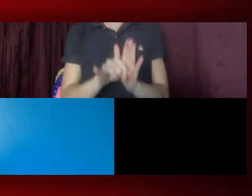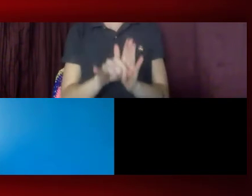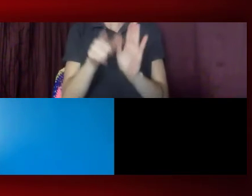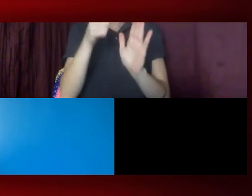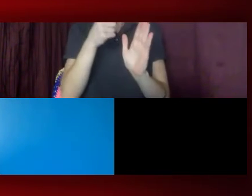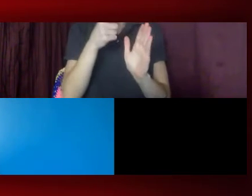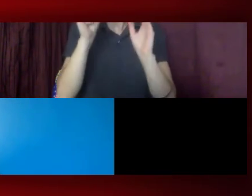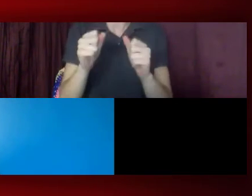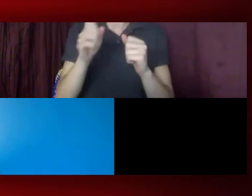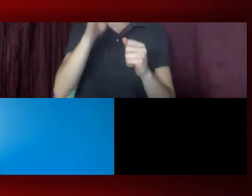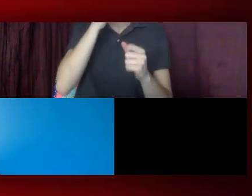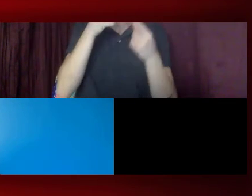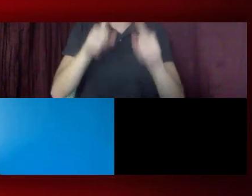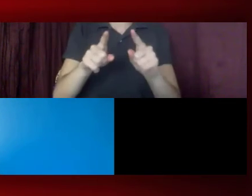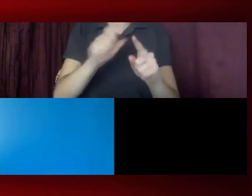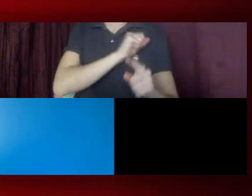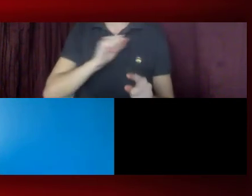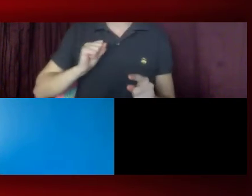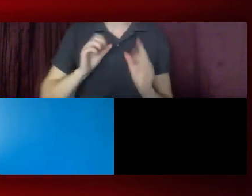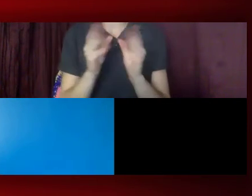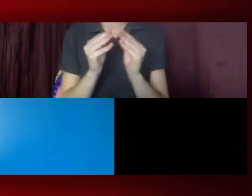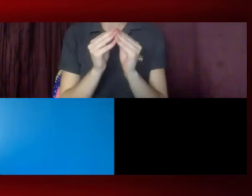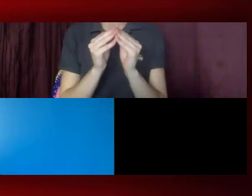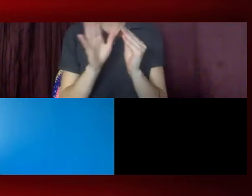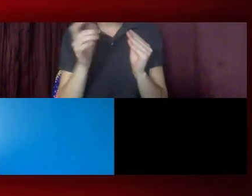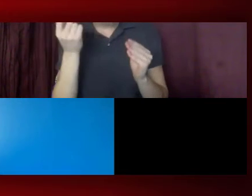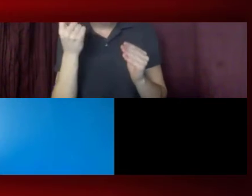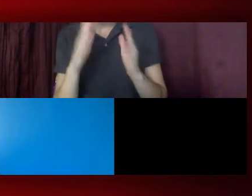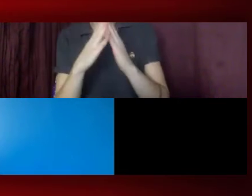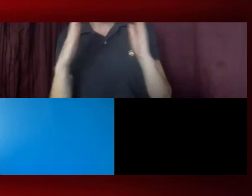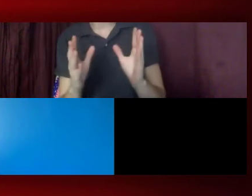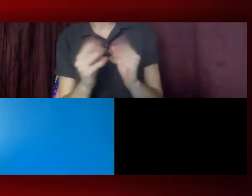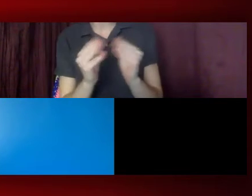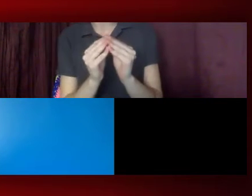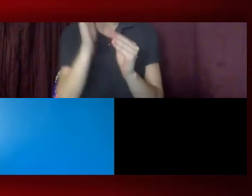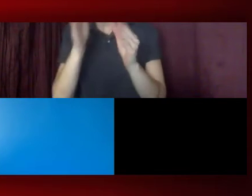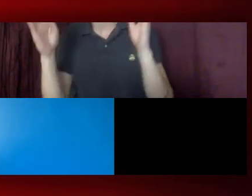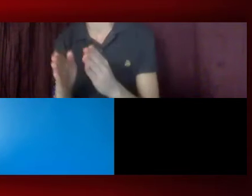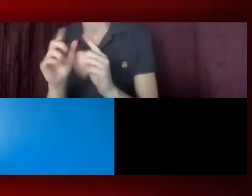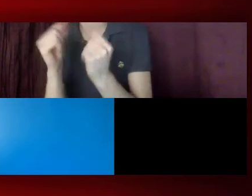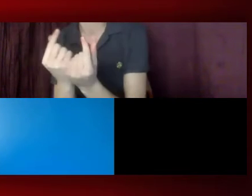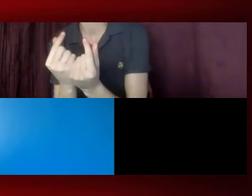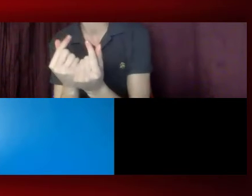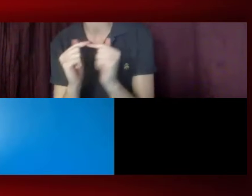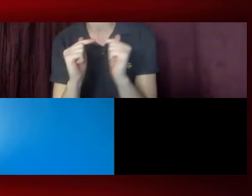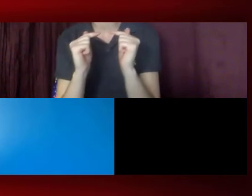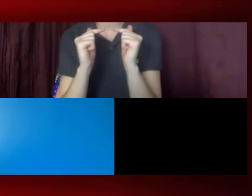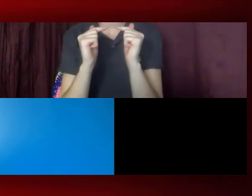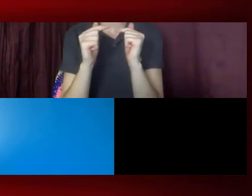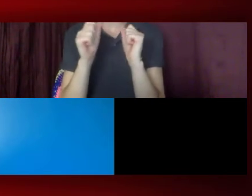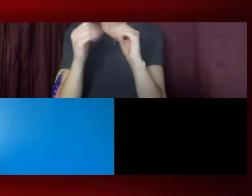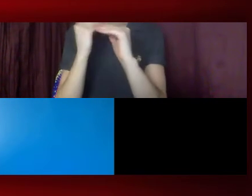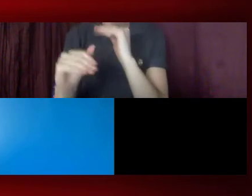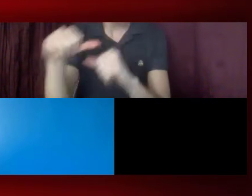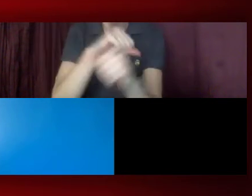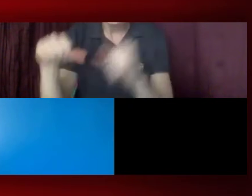in the Senate meetings. But in those House meetings, you're going to be in smaller groups. You can email each other